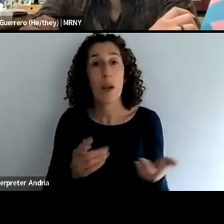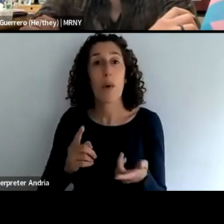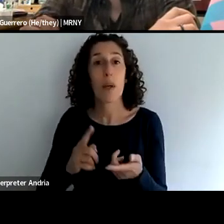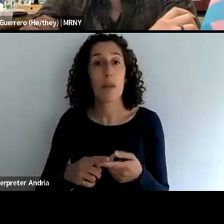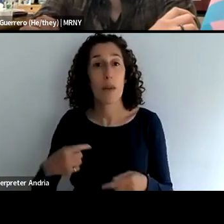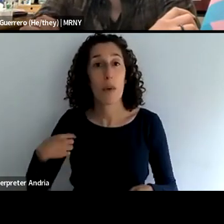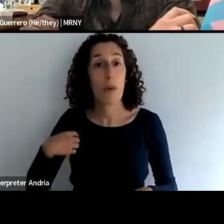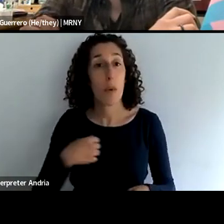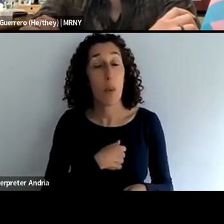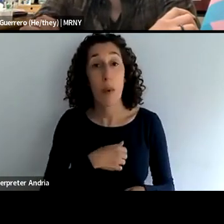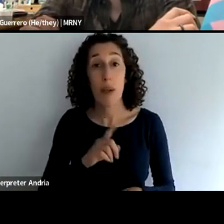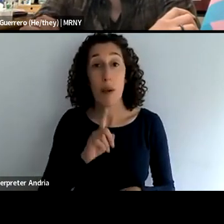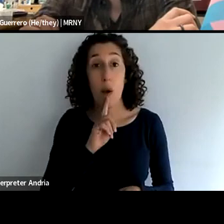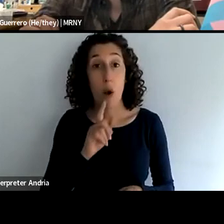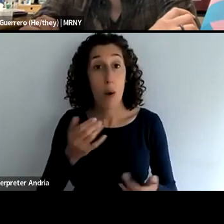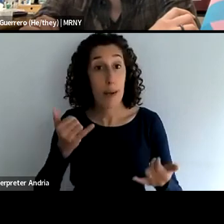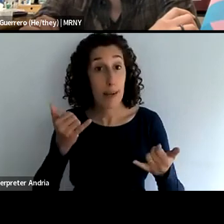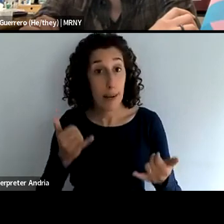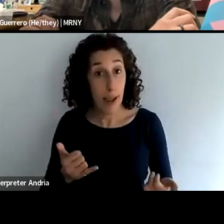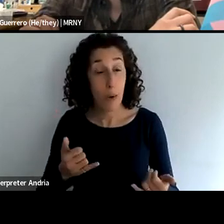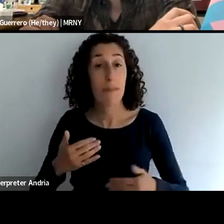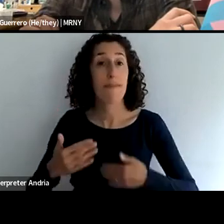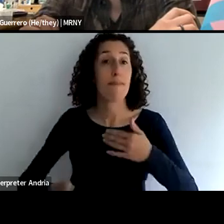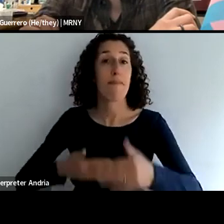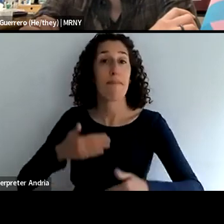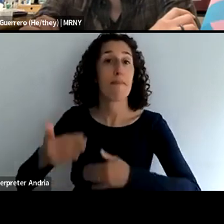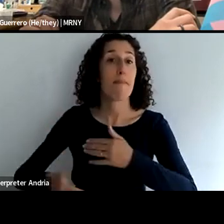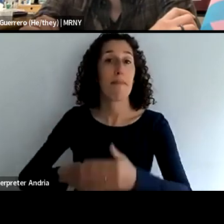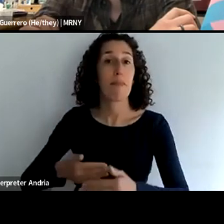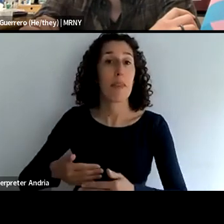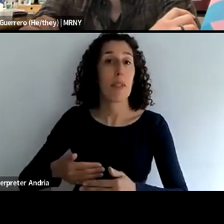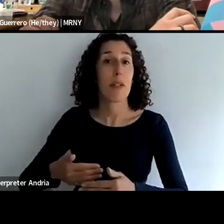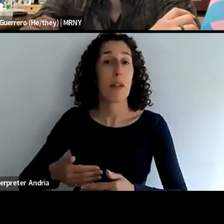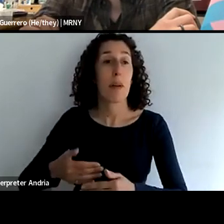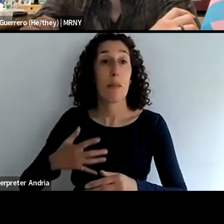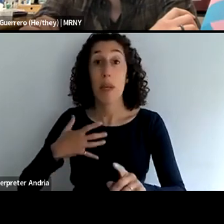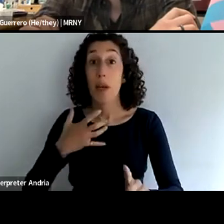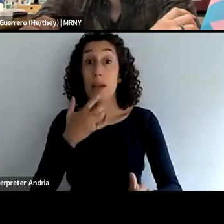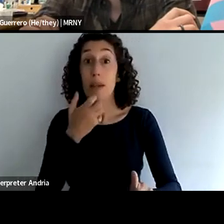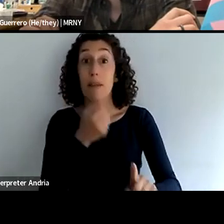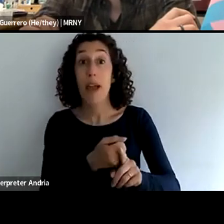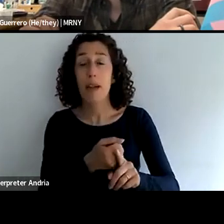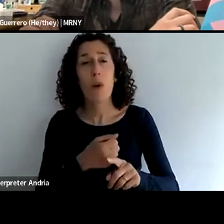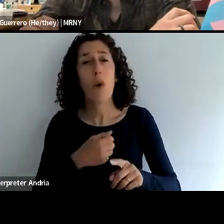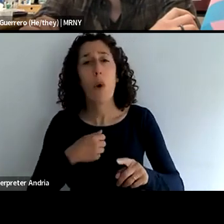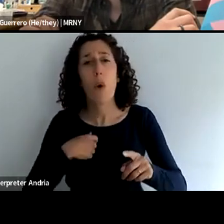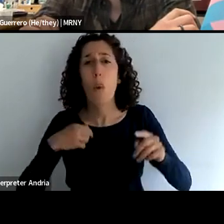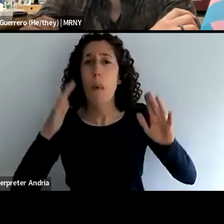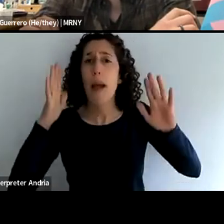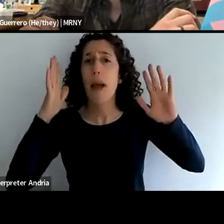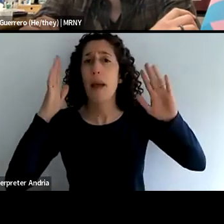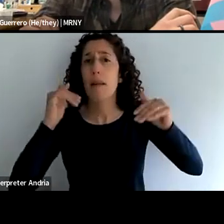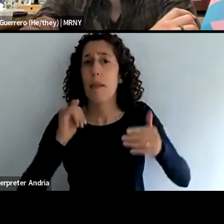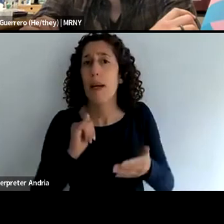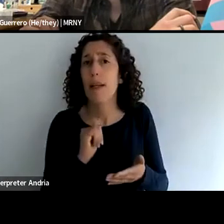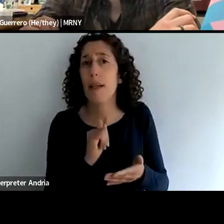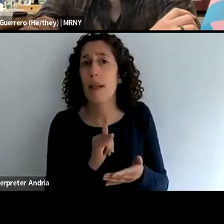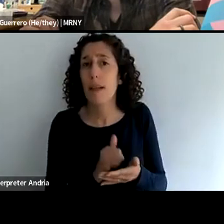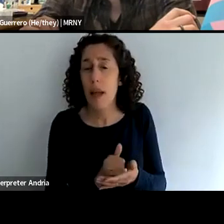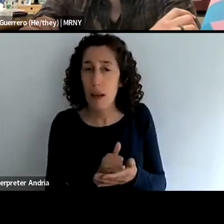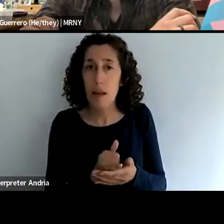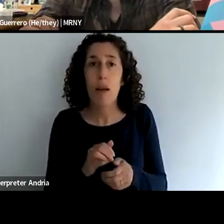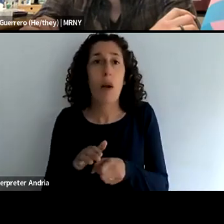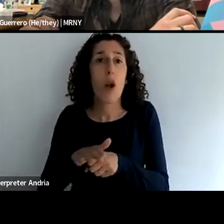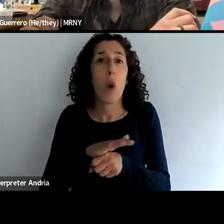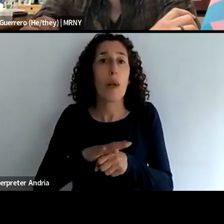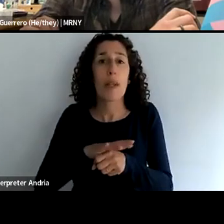we're being attacked, right? This wasn't something I didn't expect to come, right? Used to be that we were attacked at the local level by